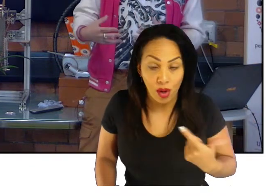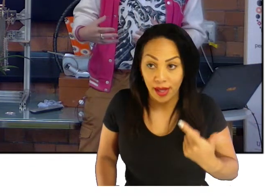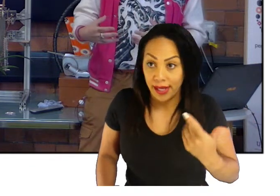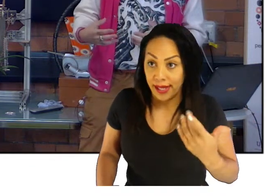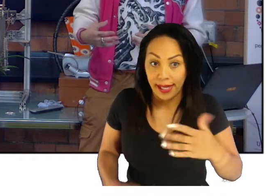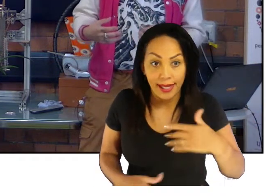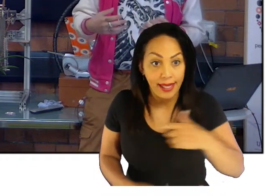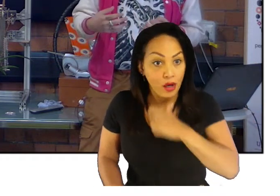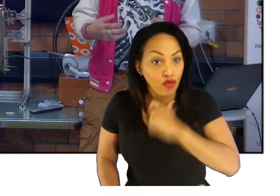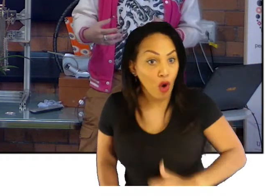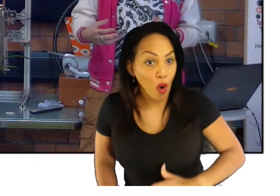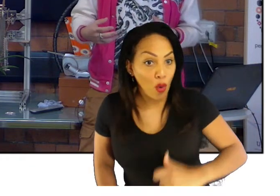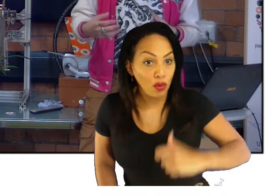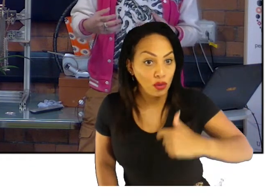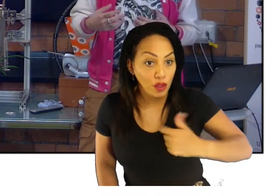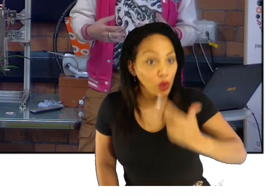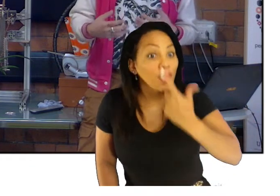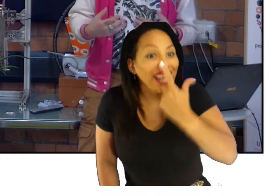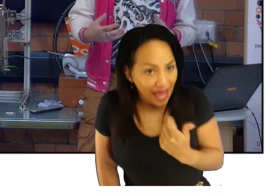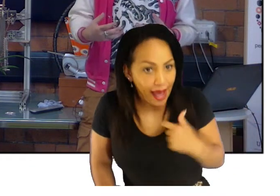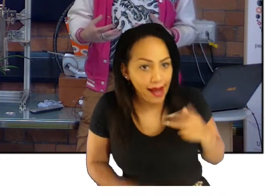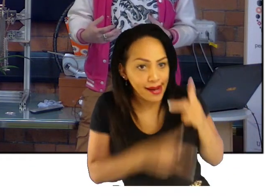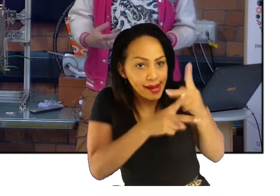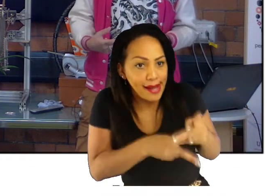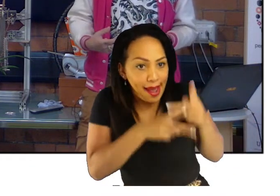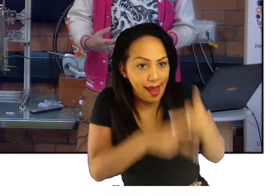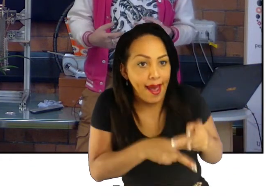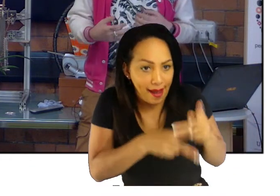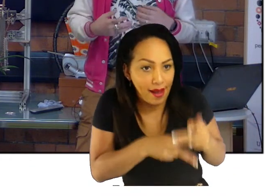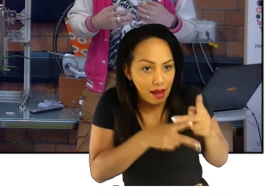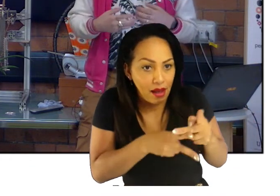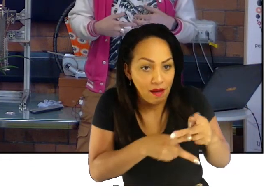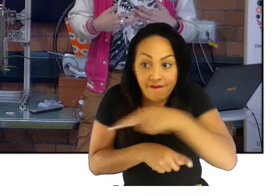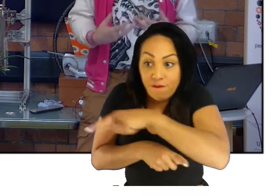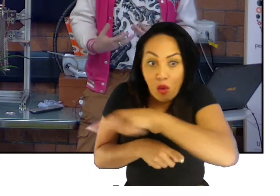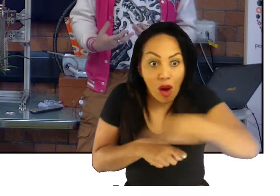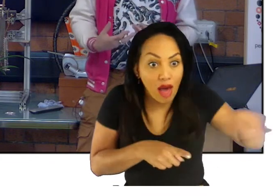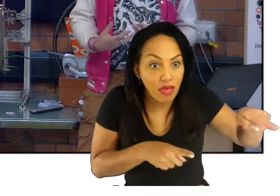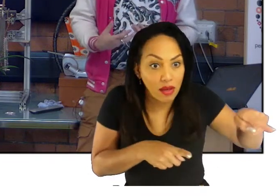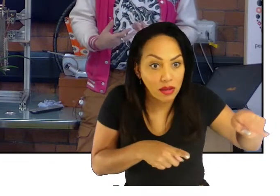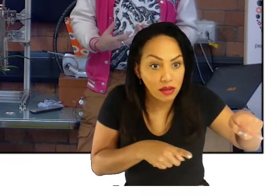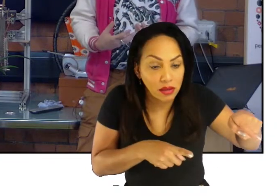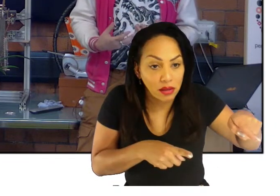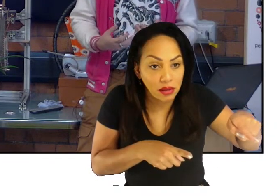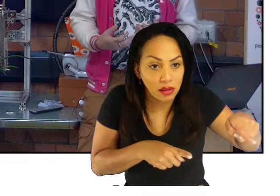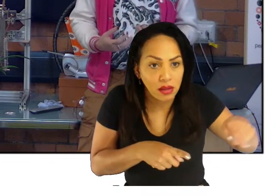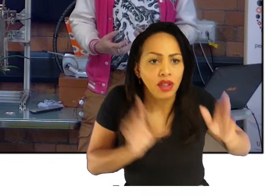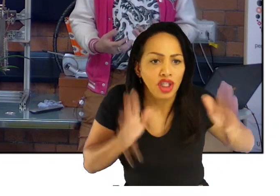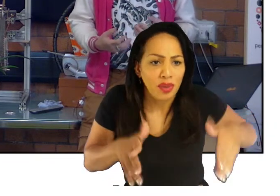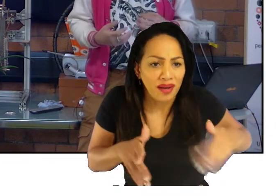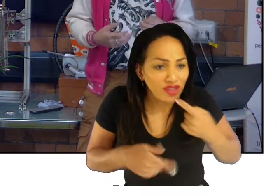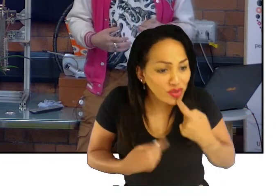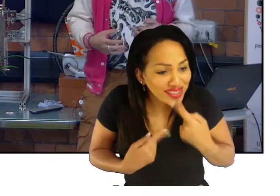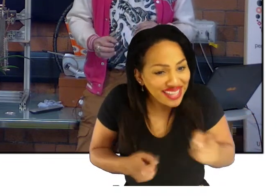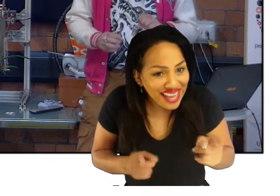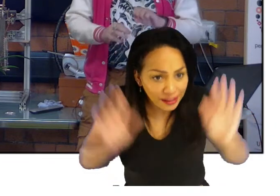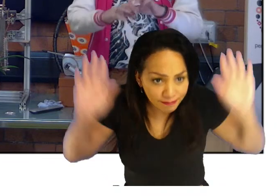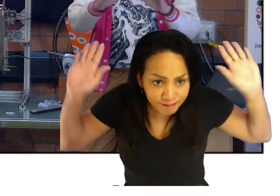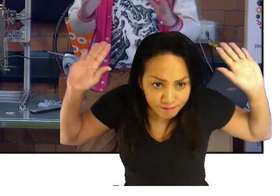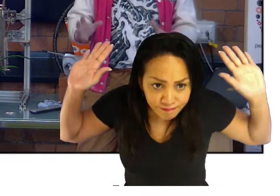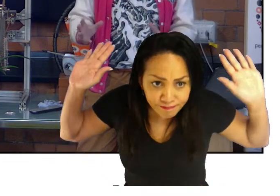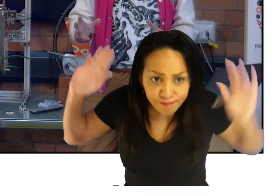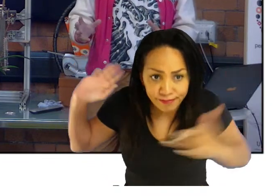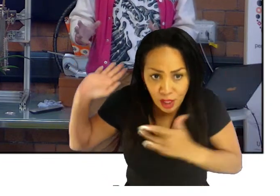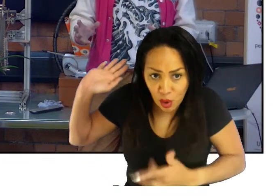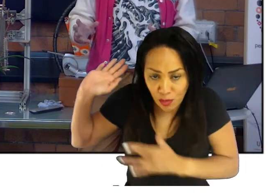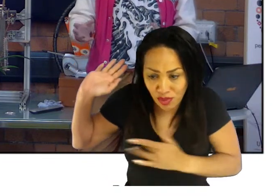for others, then you need to be open about how hard that is sometimes. Without taking